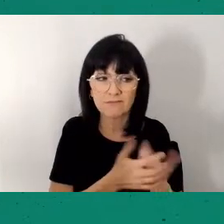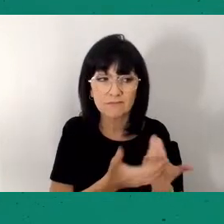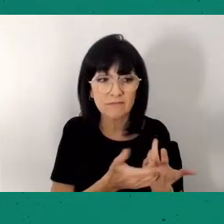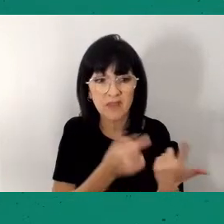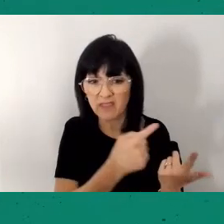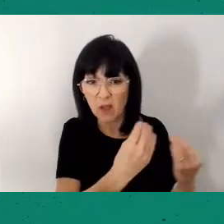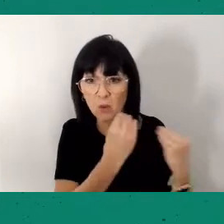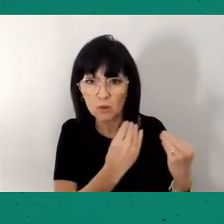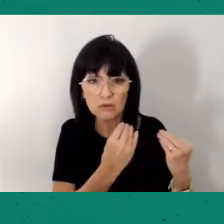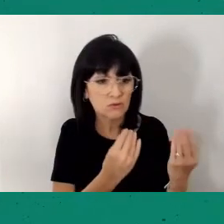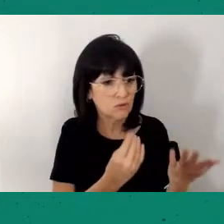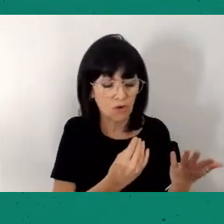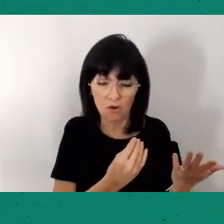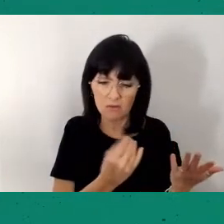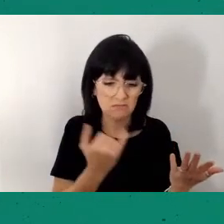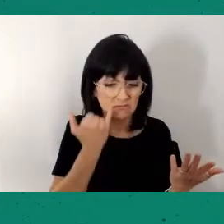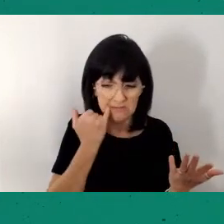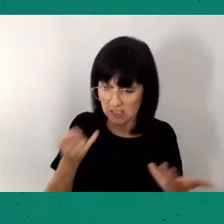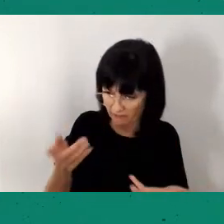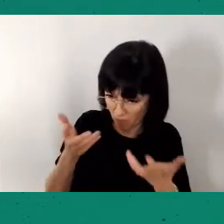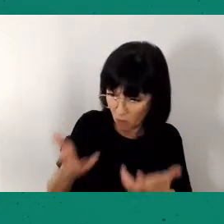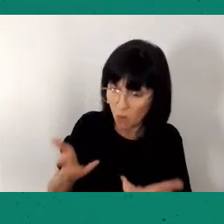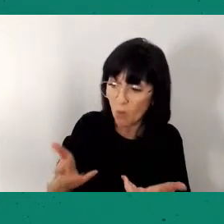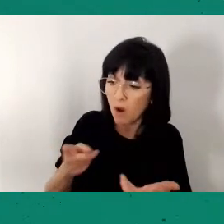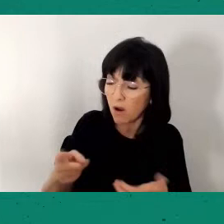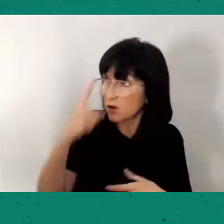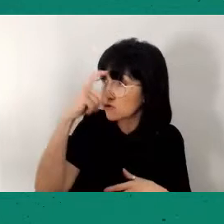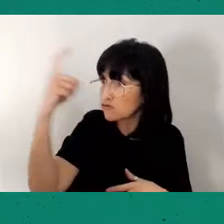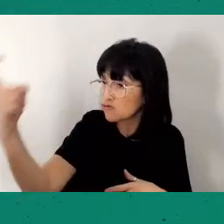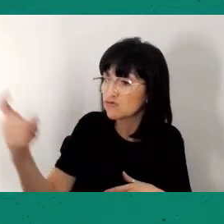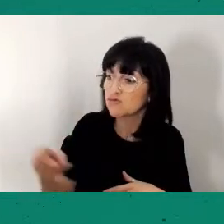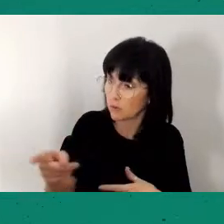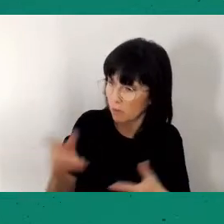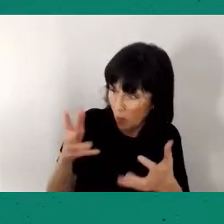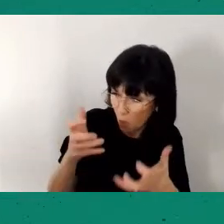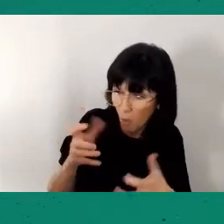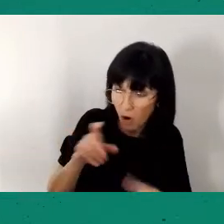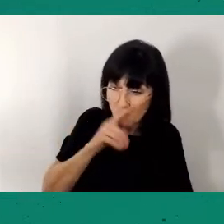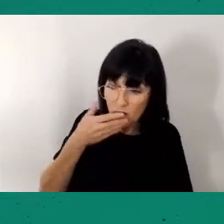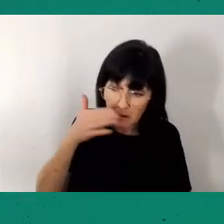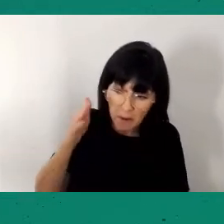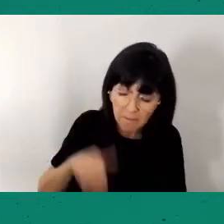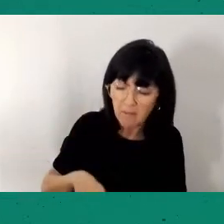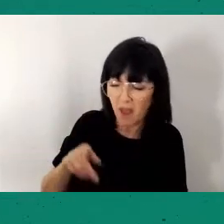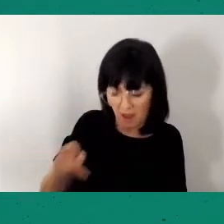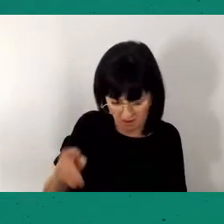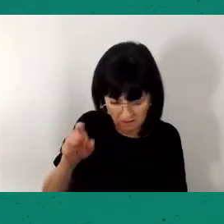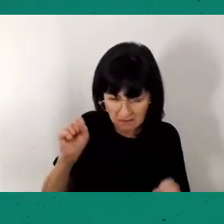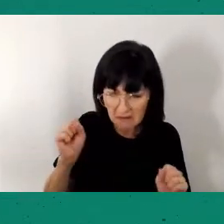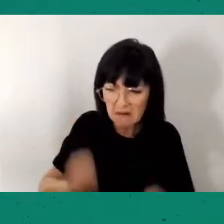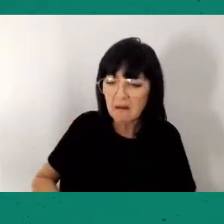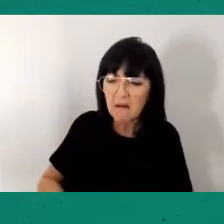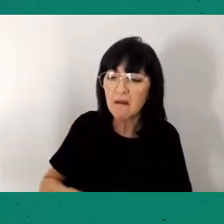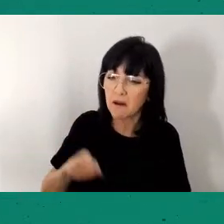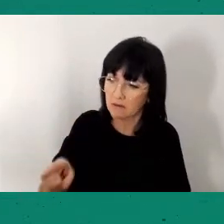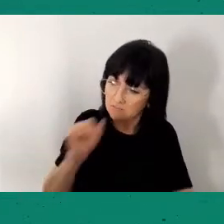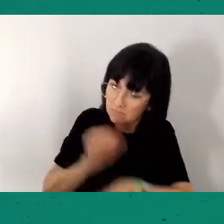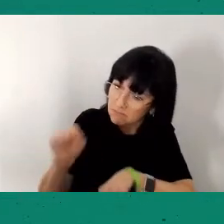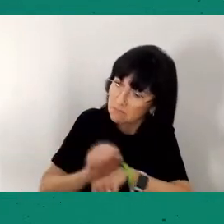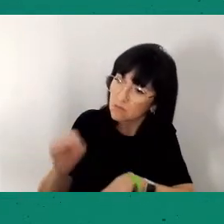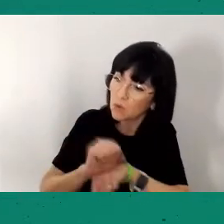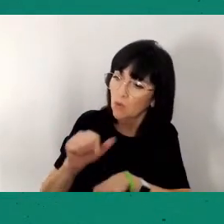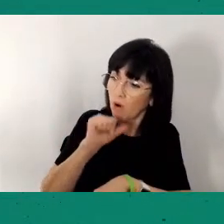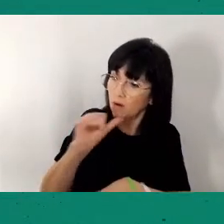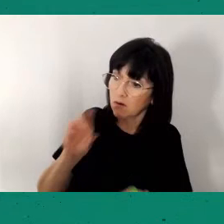wanted to do if we wanted to do it badly enough. And so we grew up with that. Plus the fact that and our